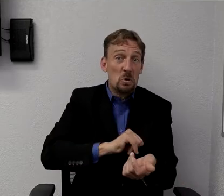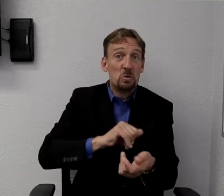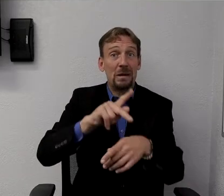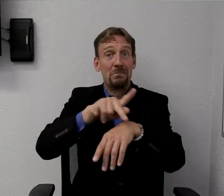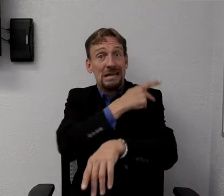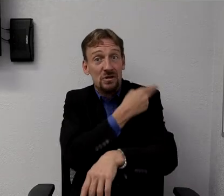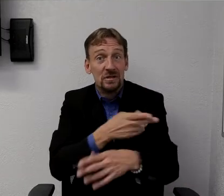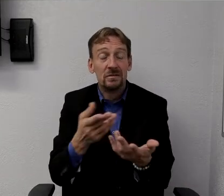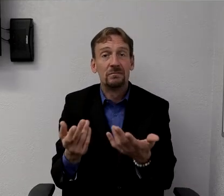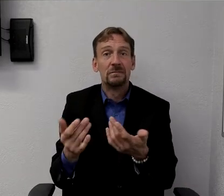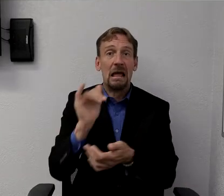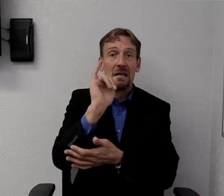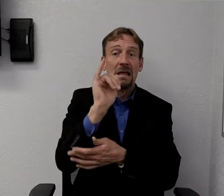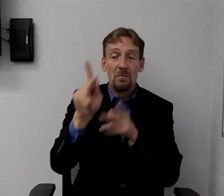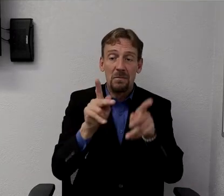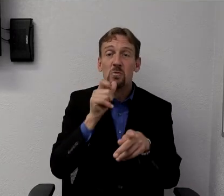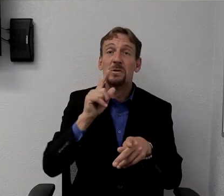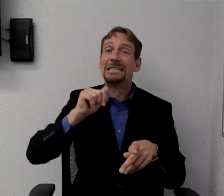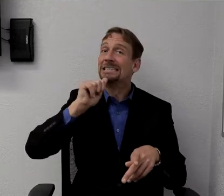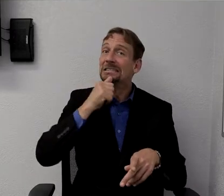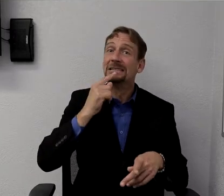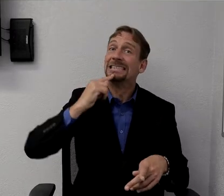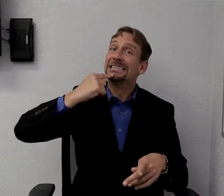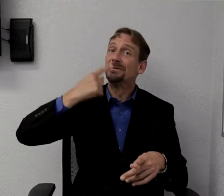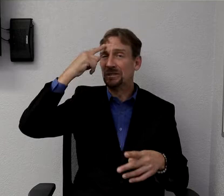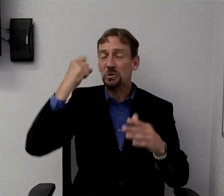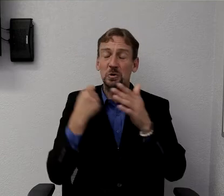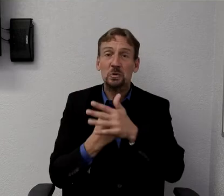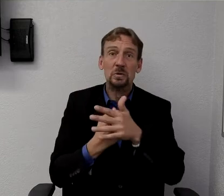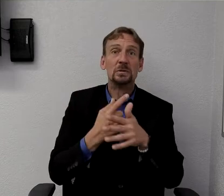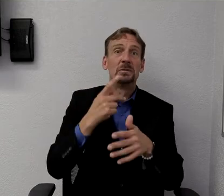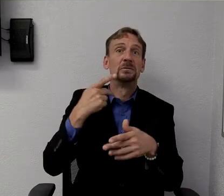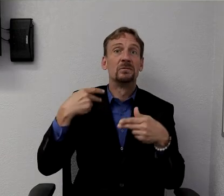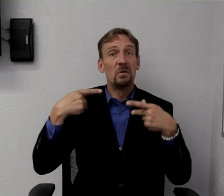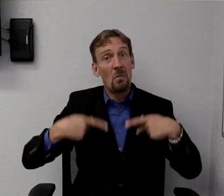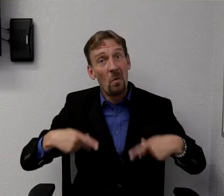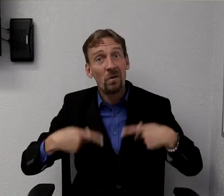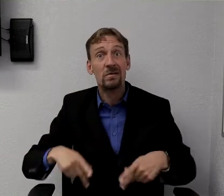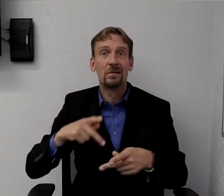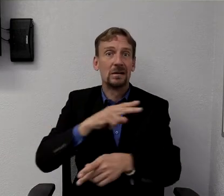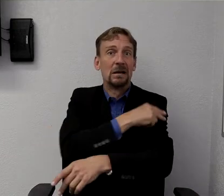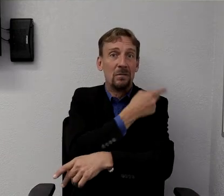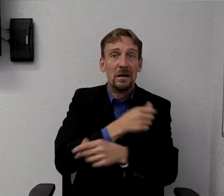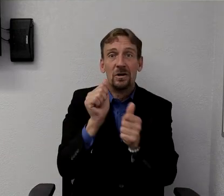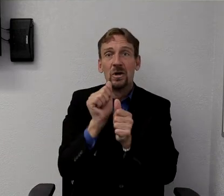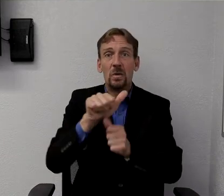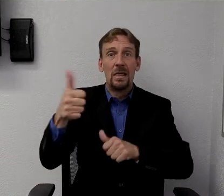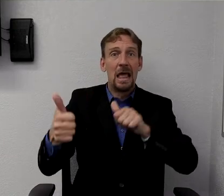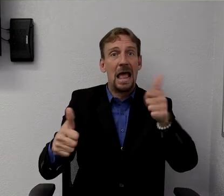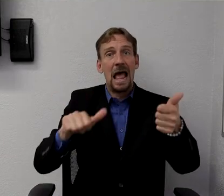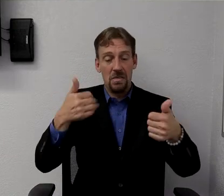suffered serious strokes, patients with pneumonia, patients with other respiratory conditions or other